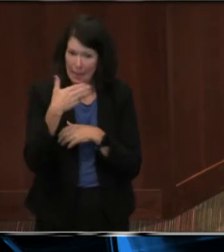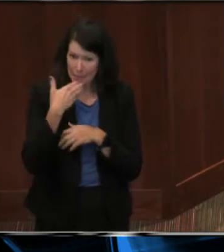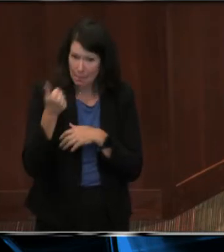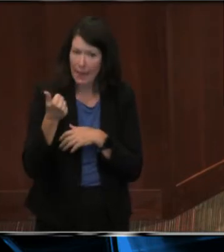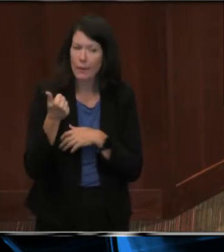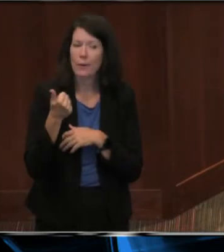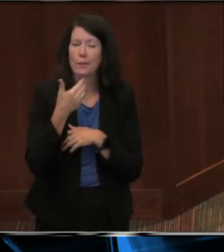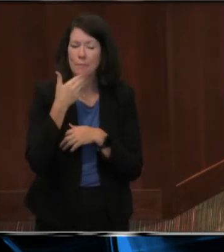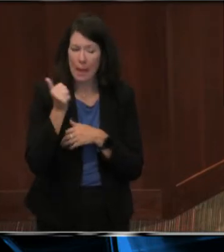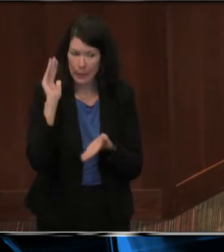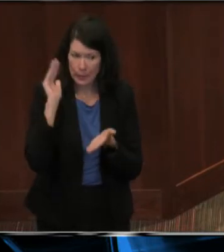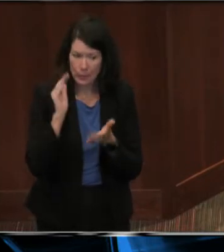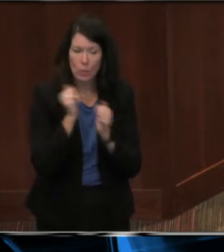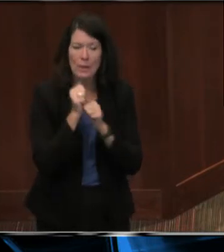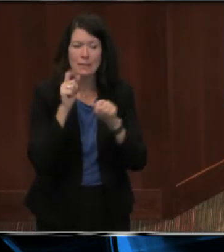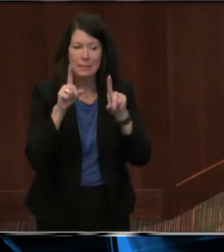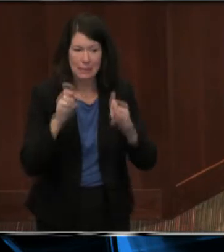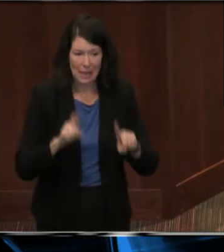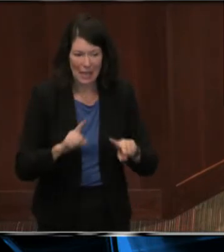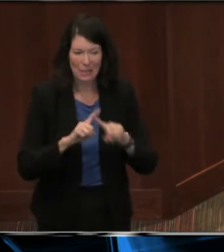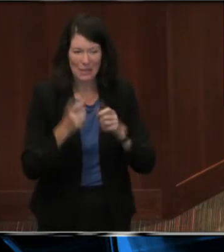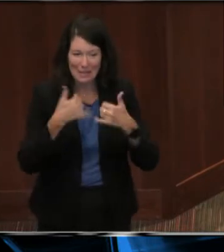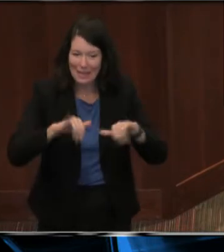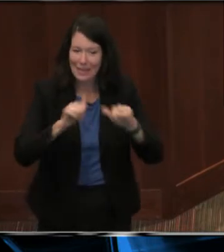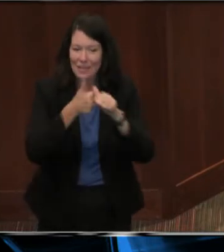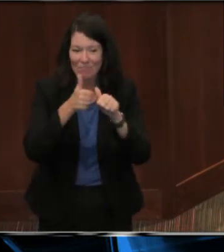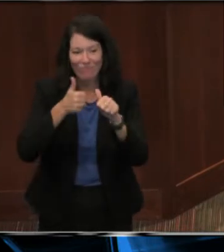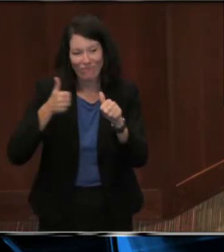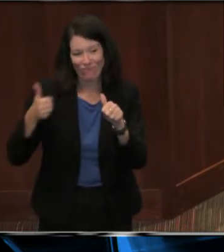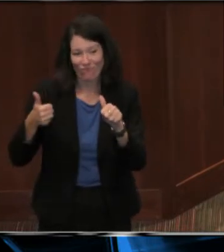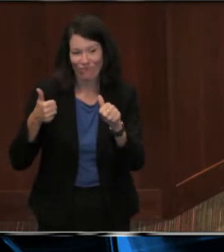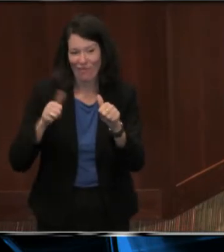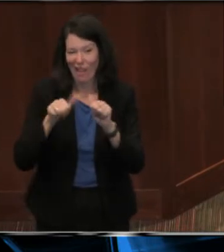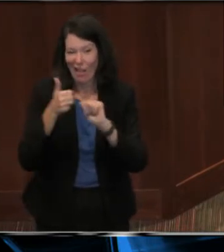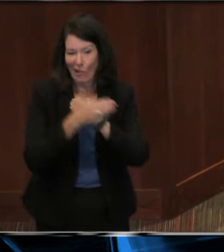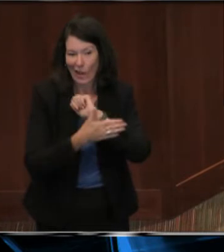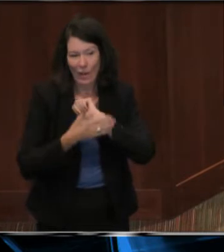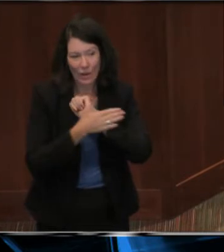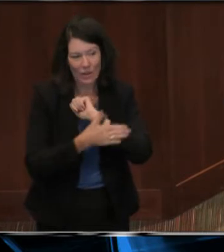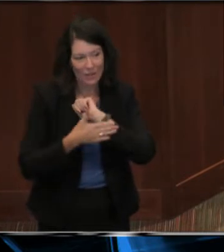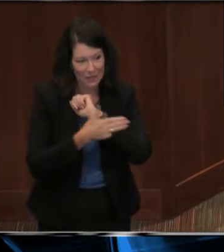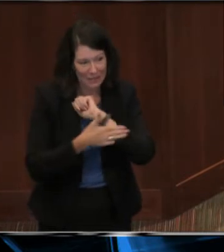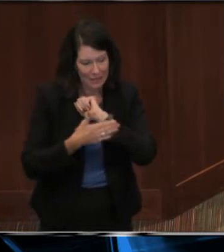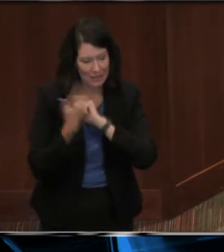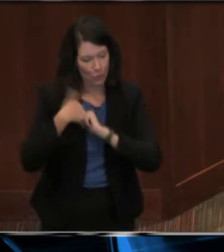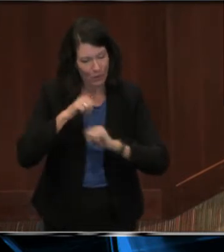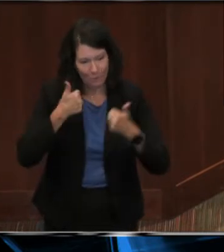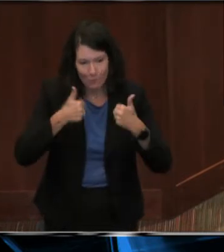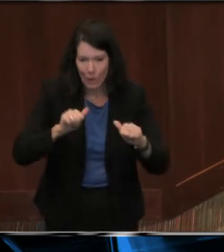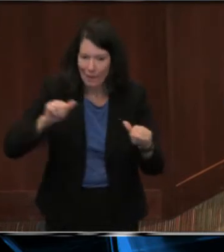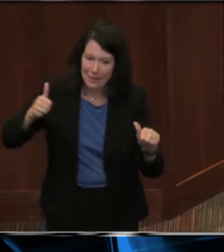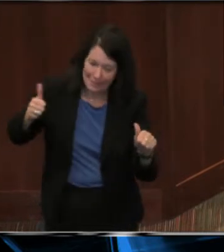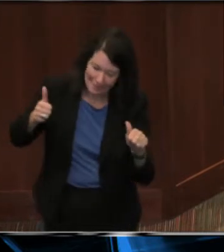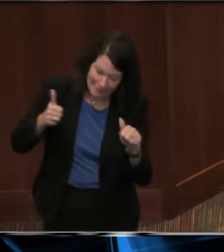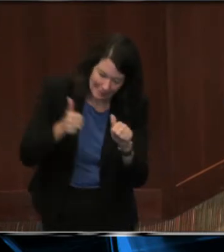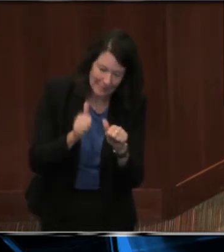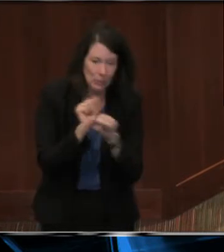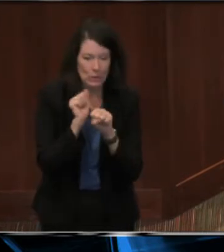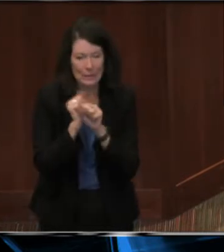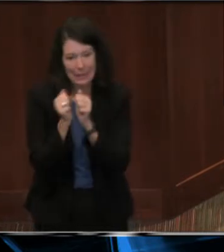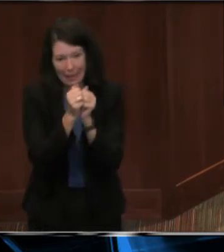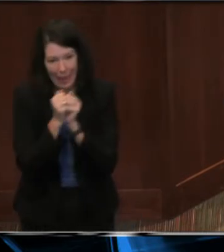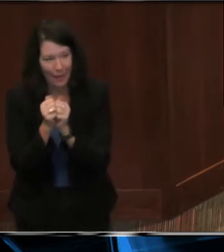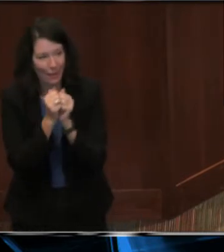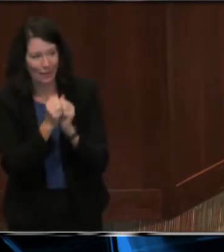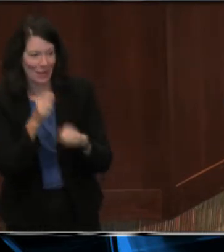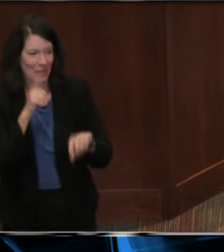testing capacity, you can see that we lag behind the other counties. And so we are working with our partners, because we